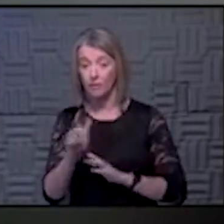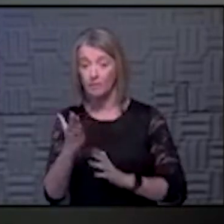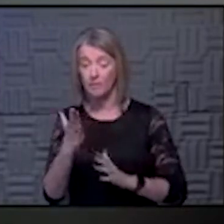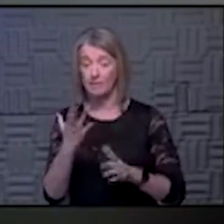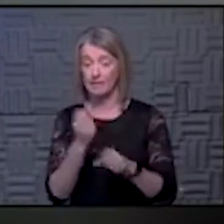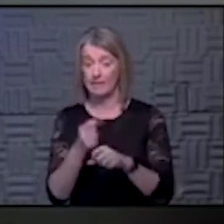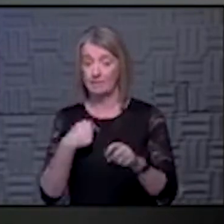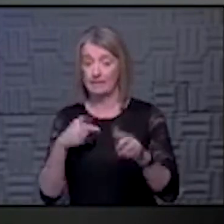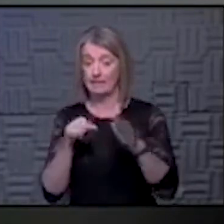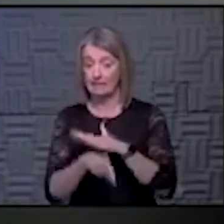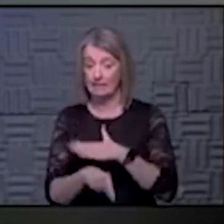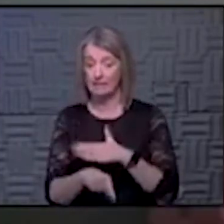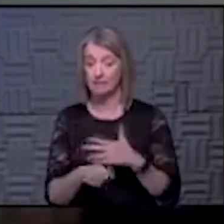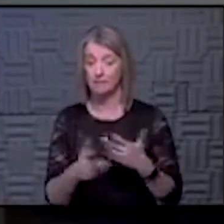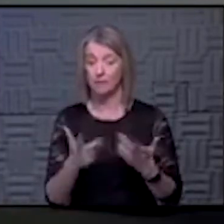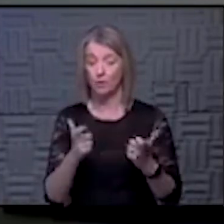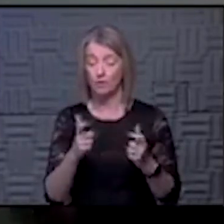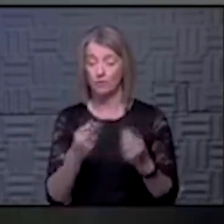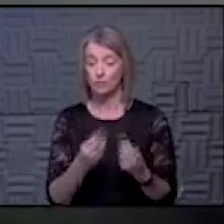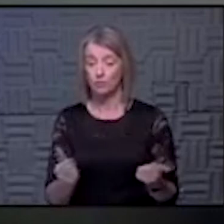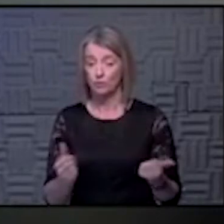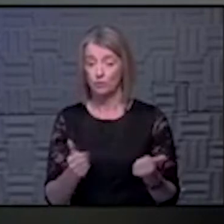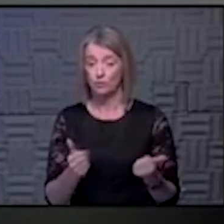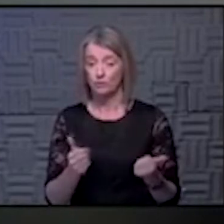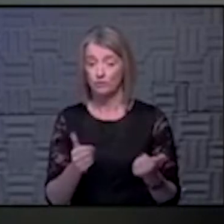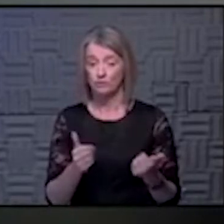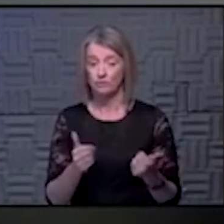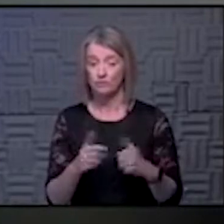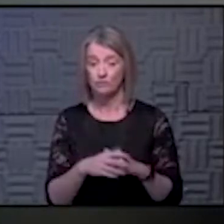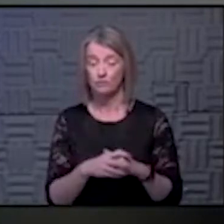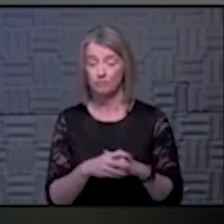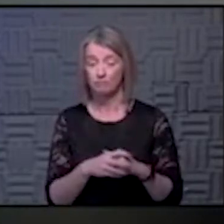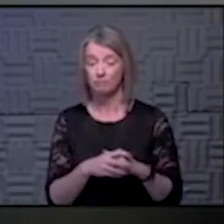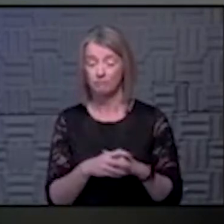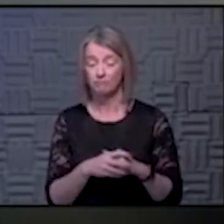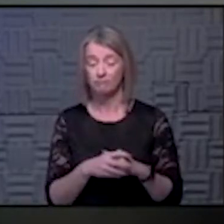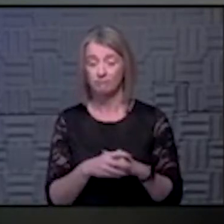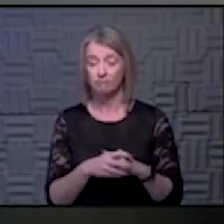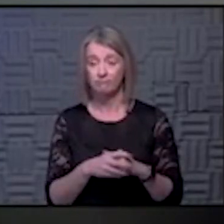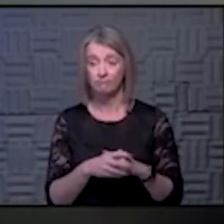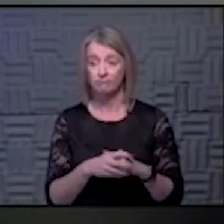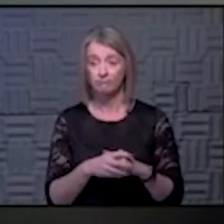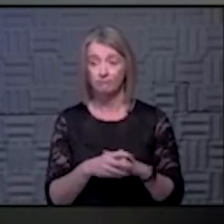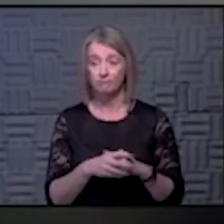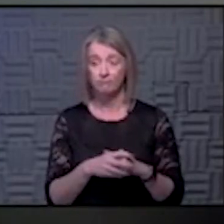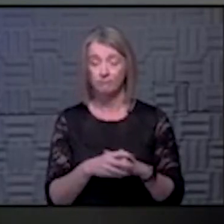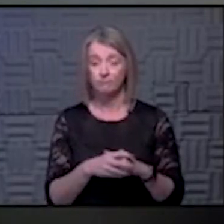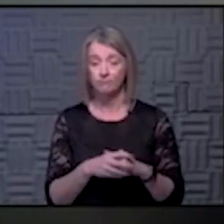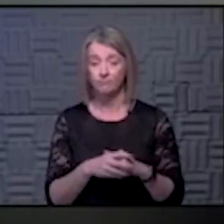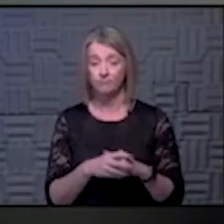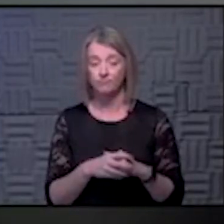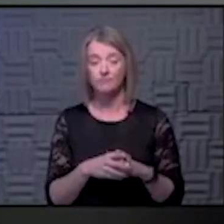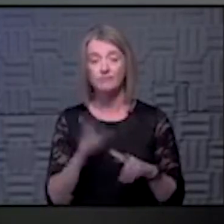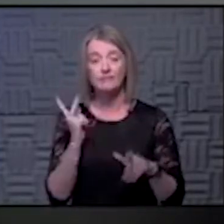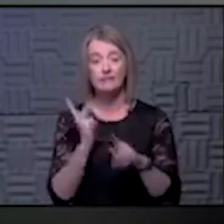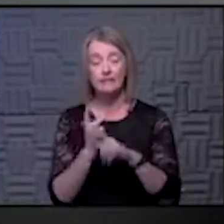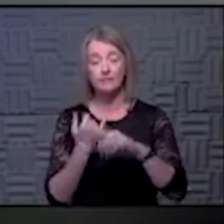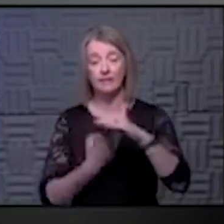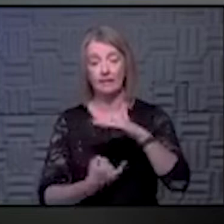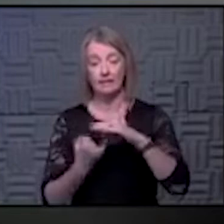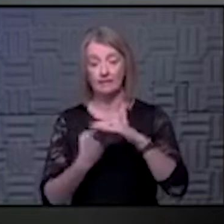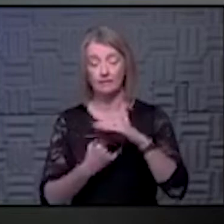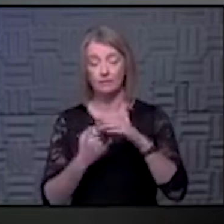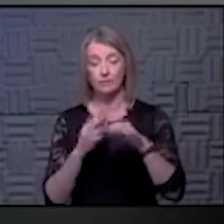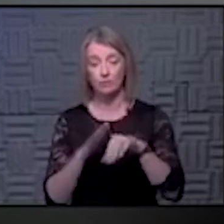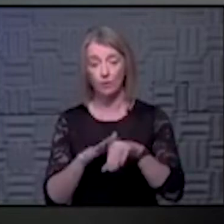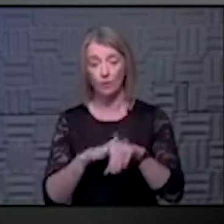killed. So I have a quick solution to this, and that's over there, weird kid. And that shame and isolation slowly kills